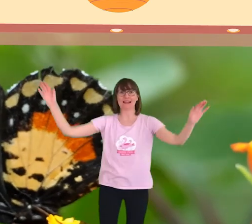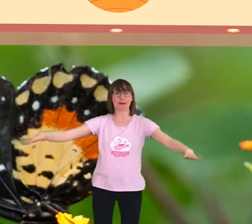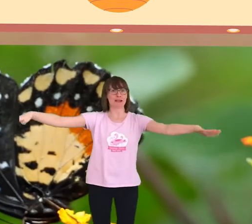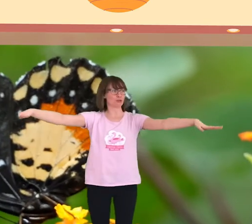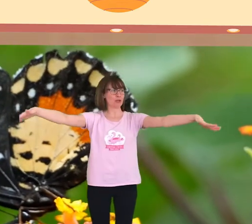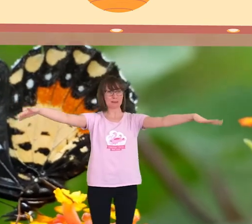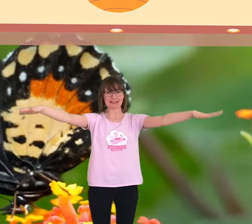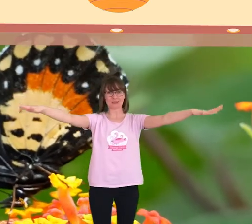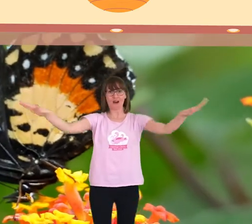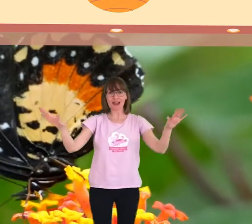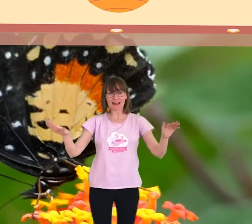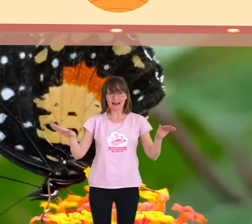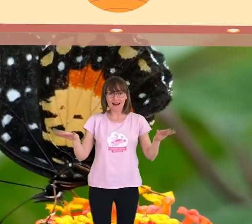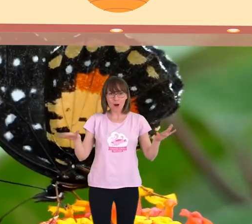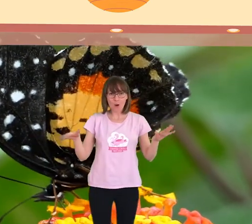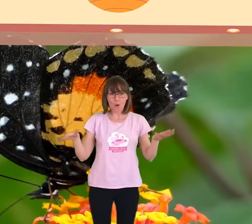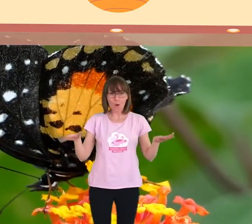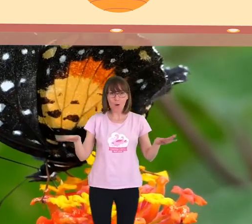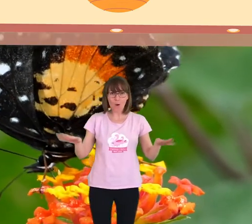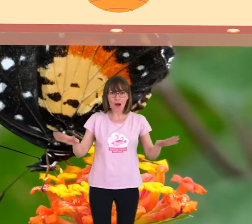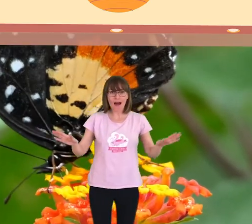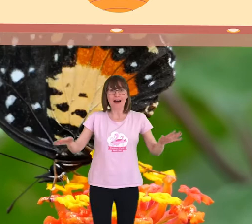Lovely. Make sure those wings are dry.